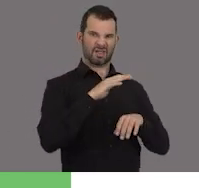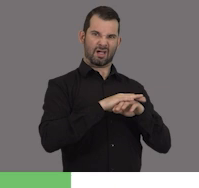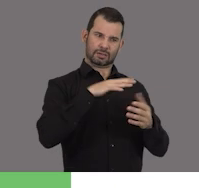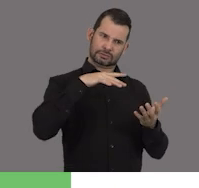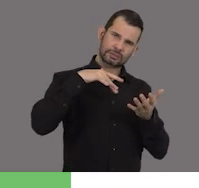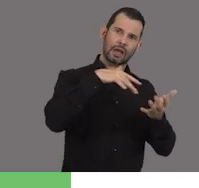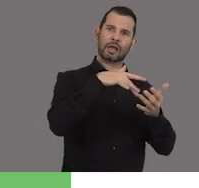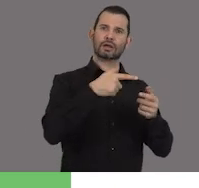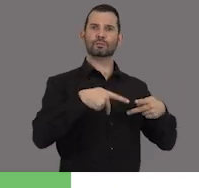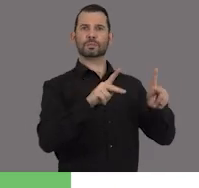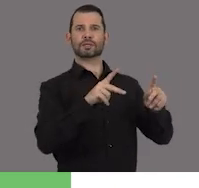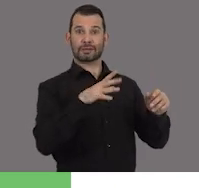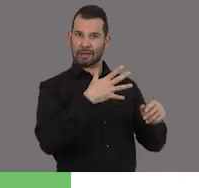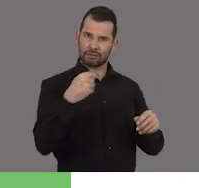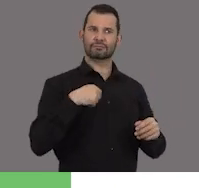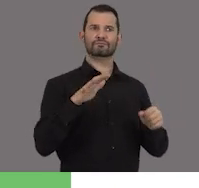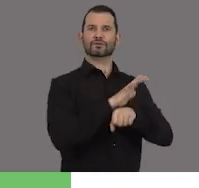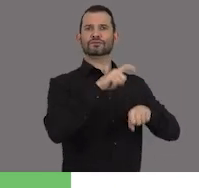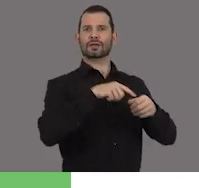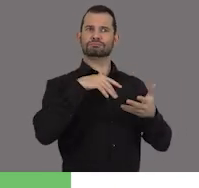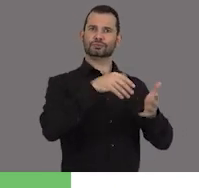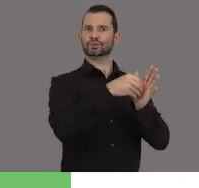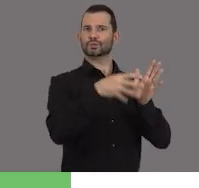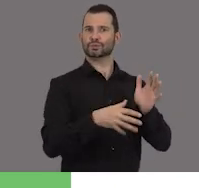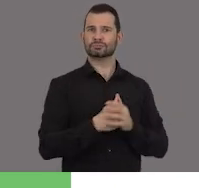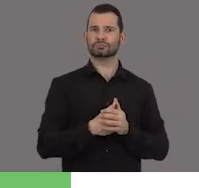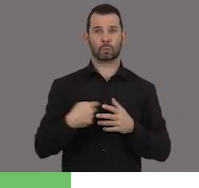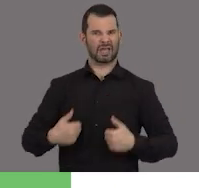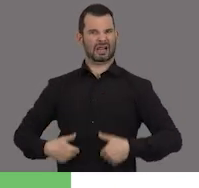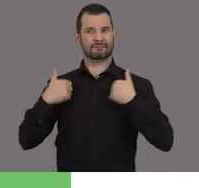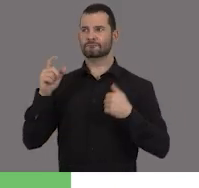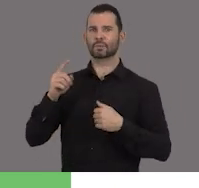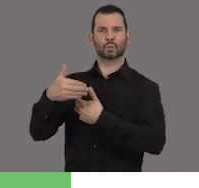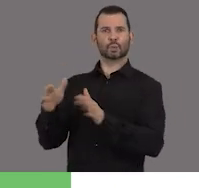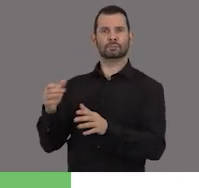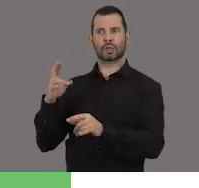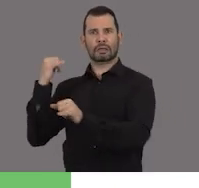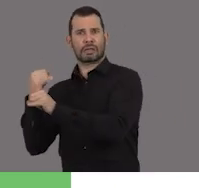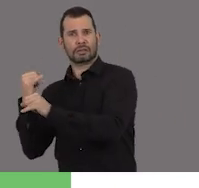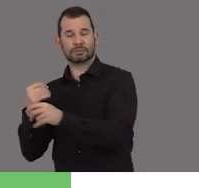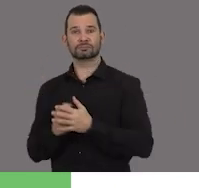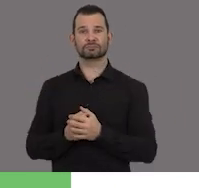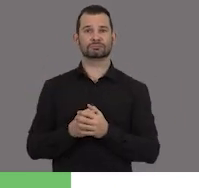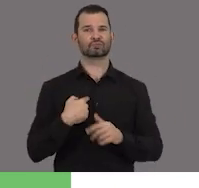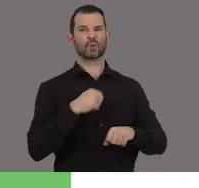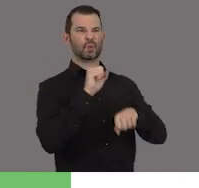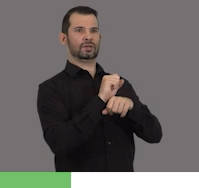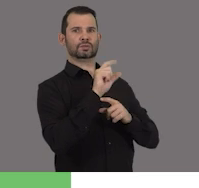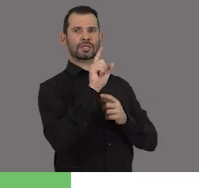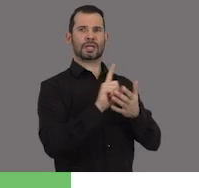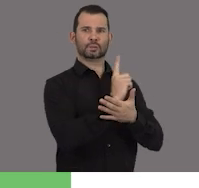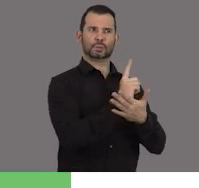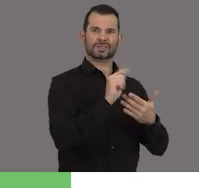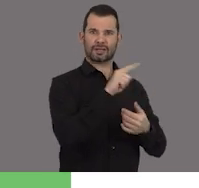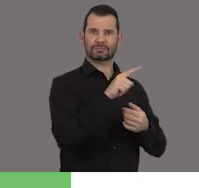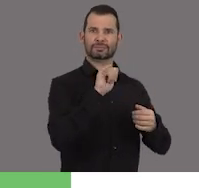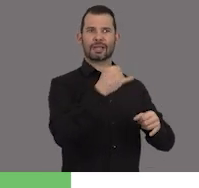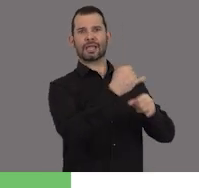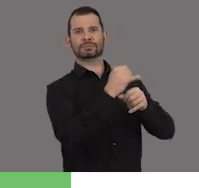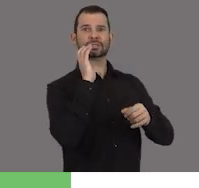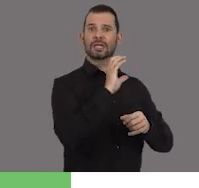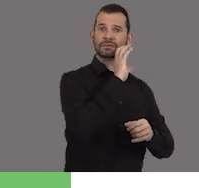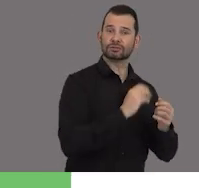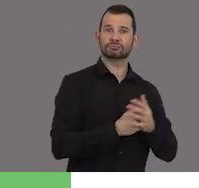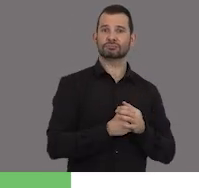on a study permit and a full-time student? I live in a room on campus. I work 20 hours per week at